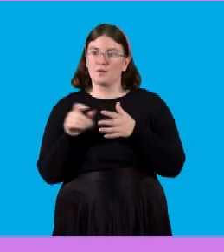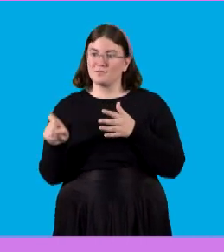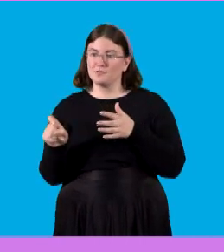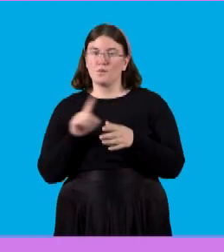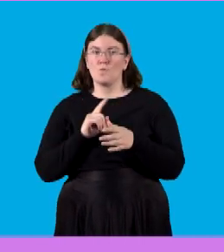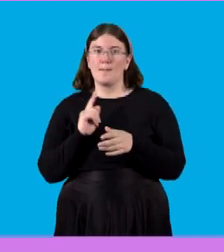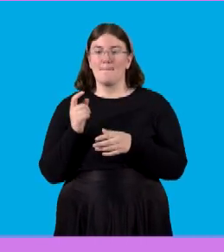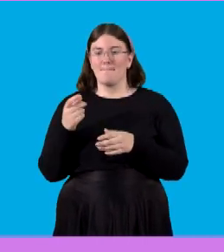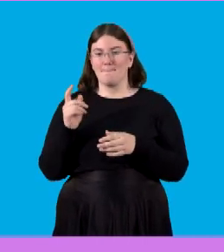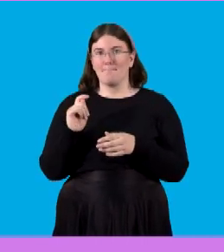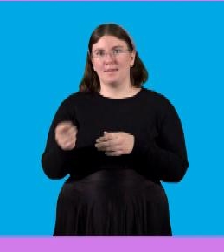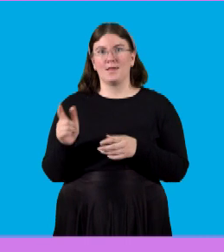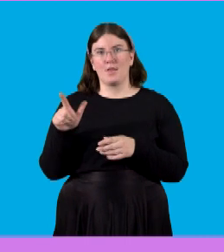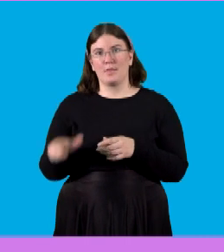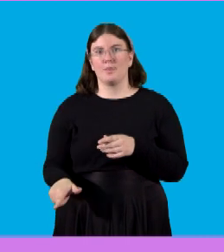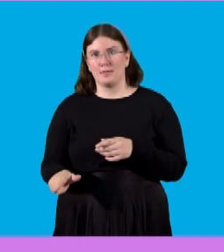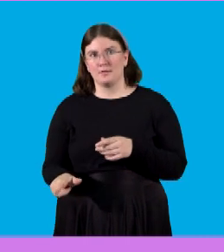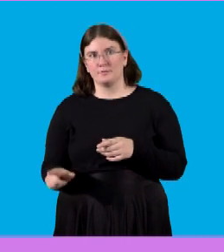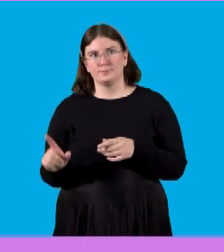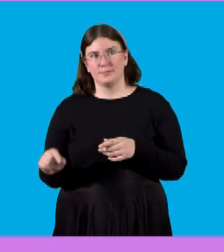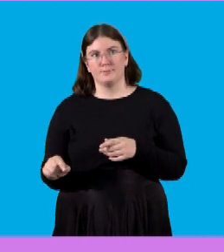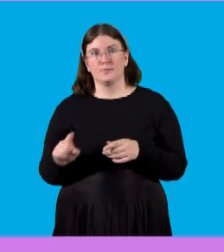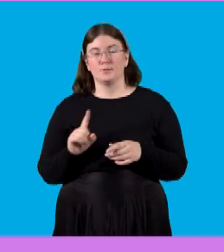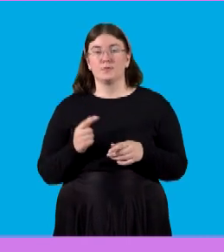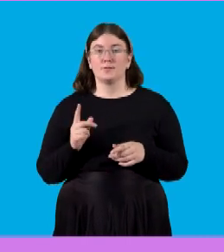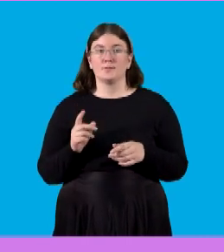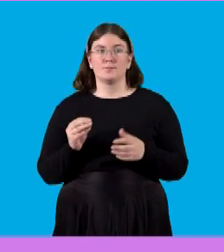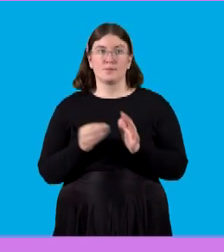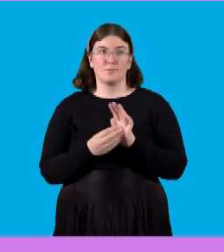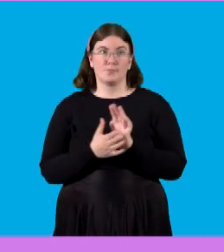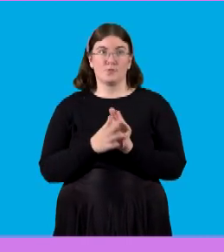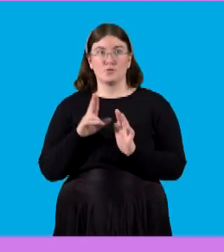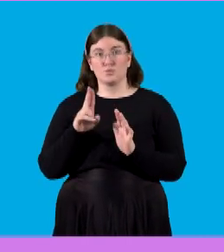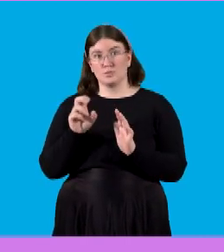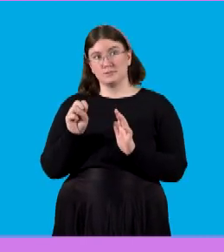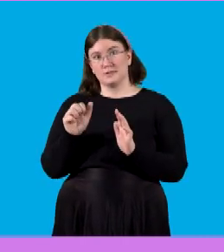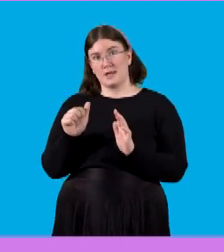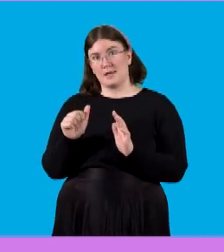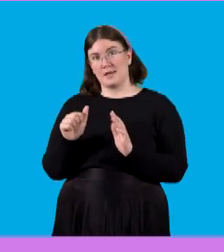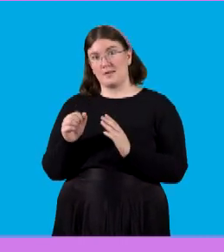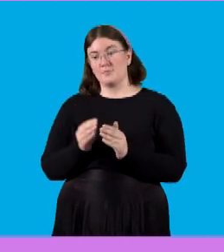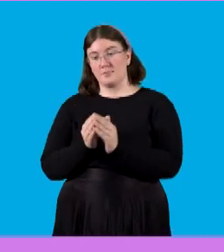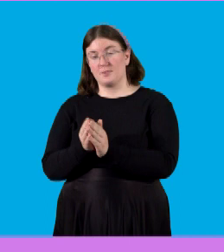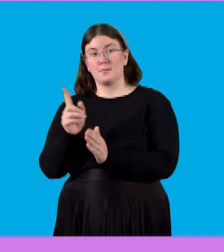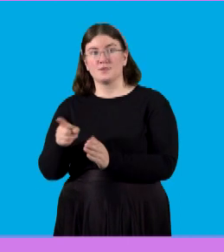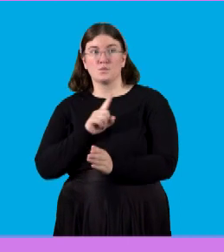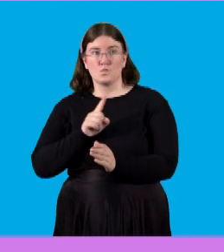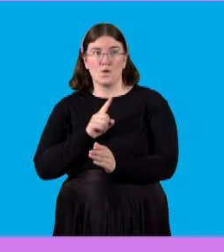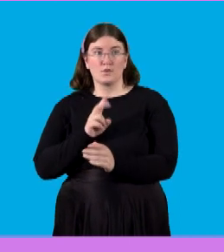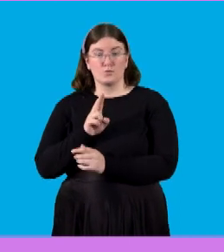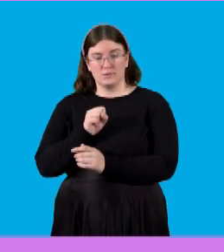pay less. So the answer here, we'll say she must import from the USA because based on our exchange